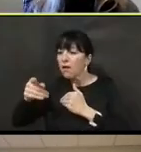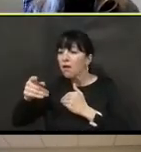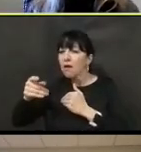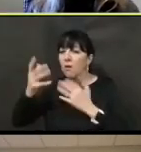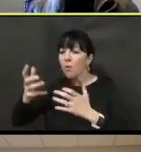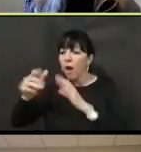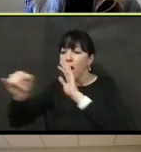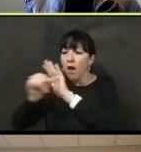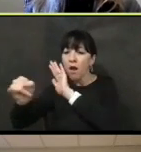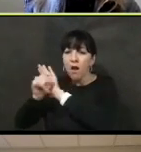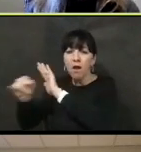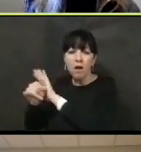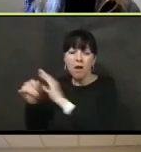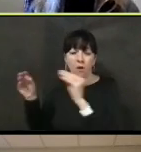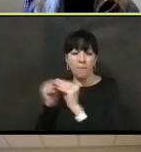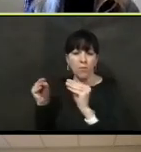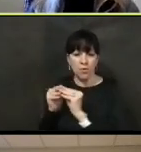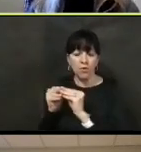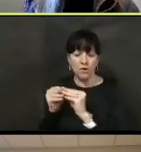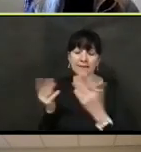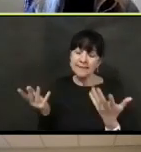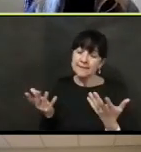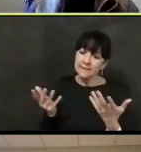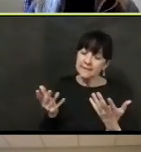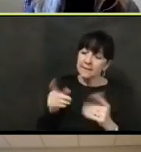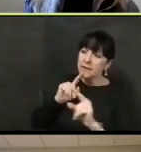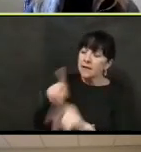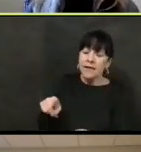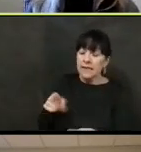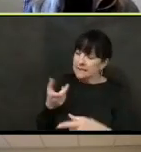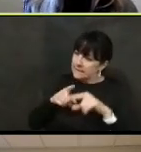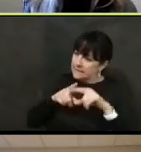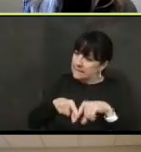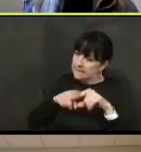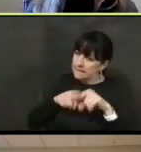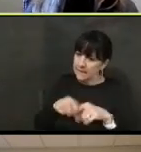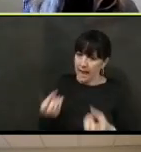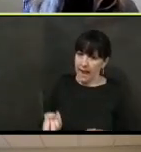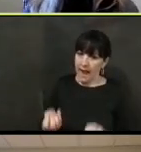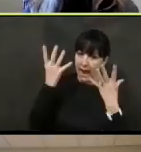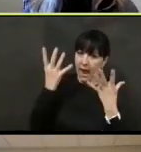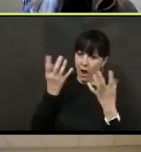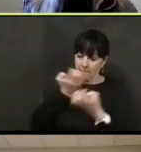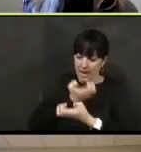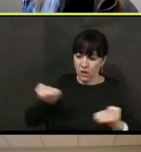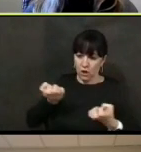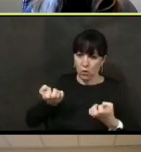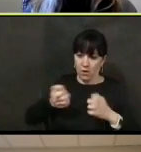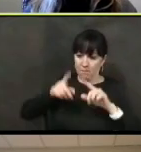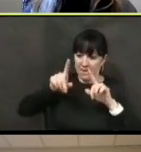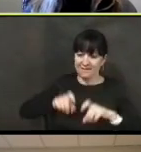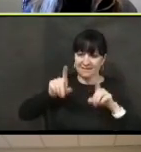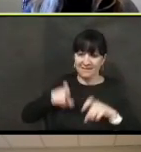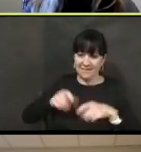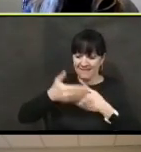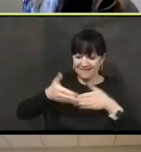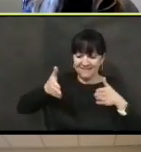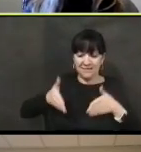much tests do we have in the state? And we don't want to, open this widely to asymptomatic